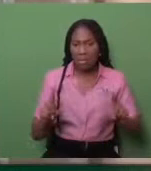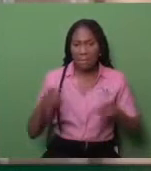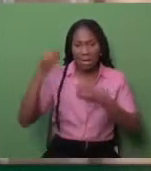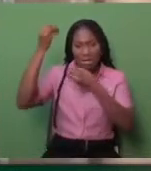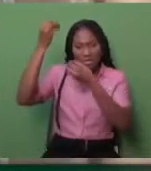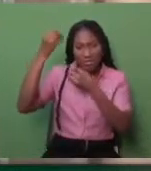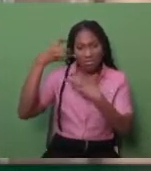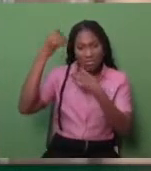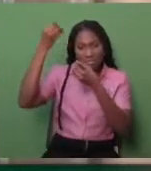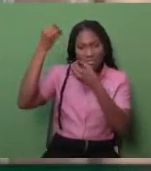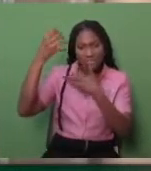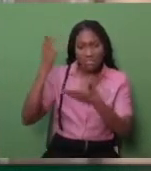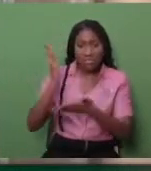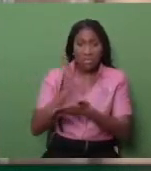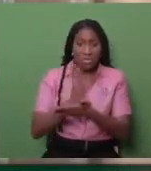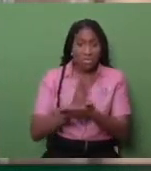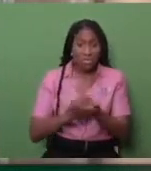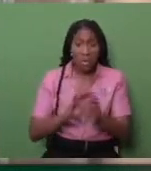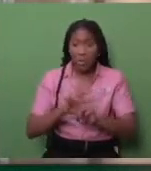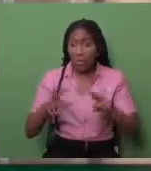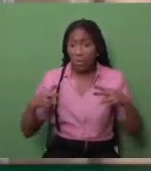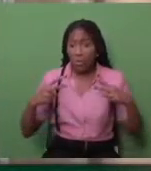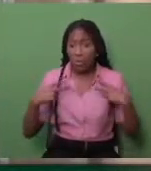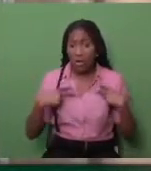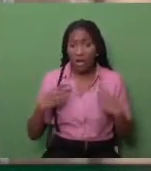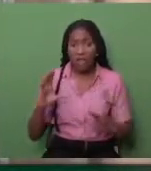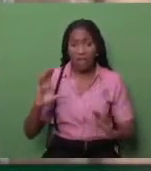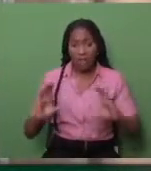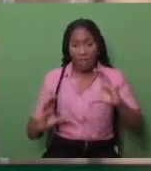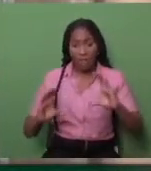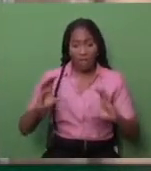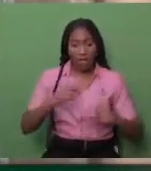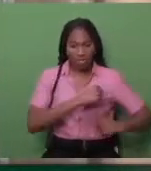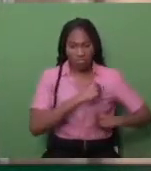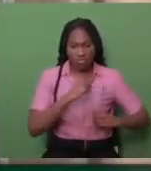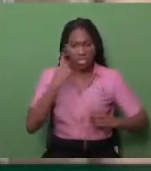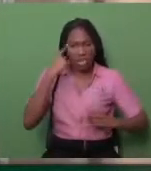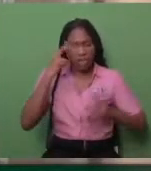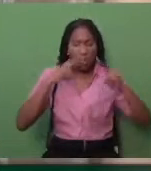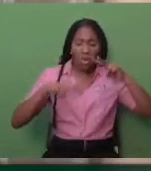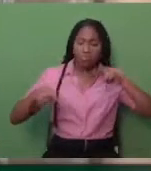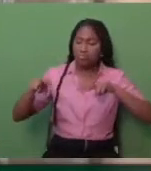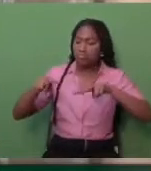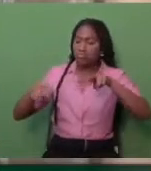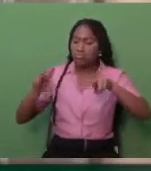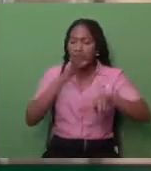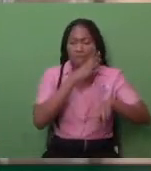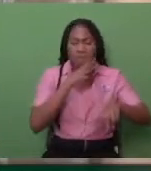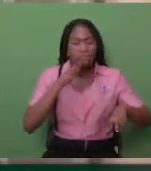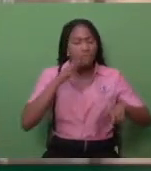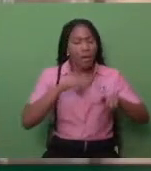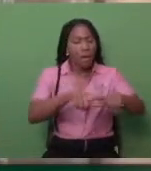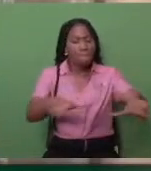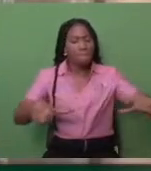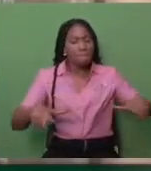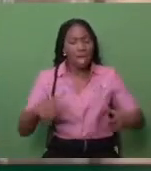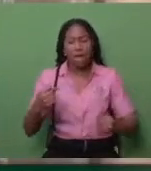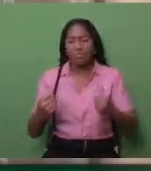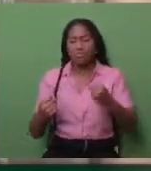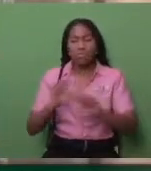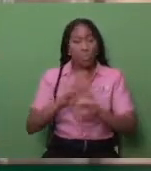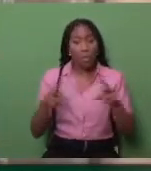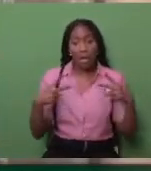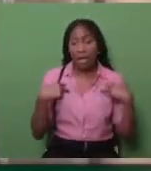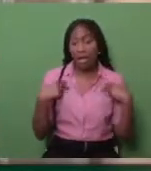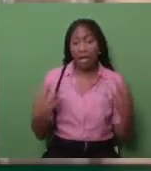functional vehicles or something as simple as a battery for the patrol vessel to carry out their function. And